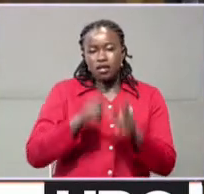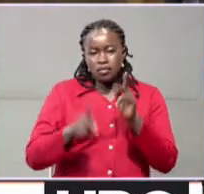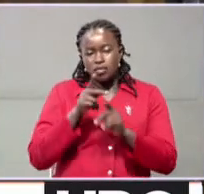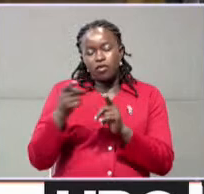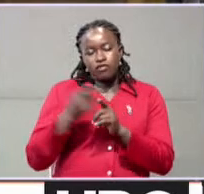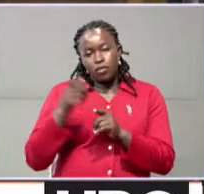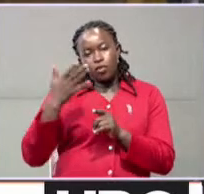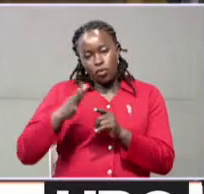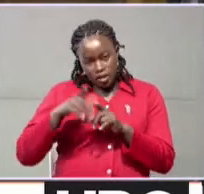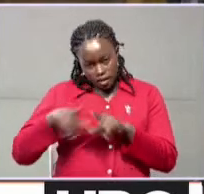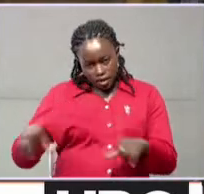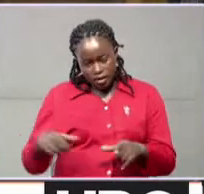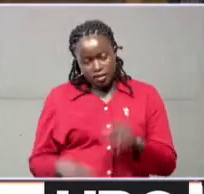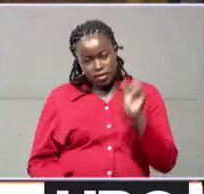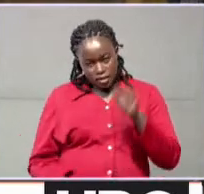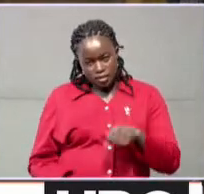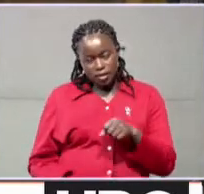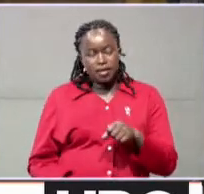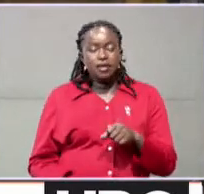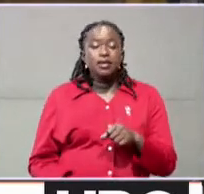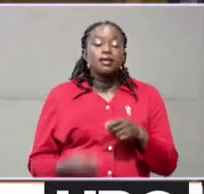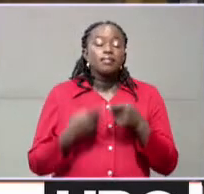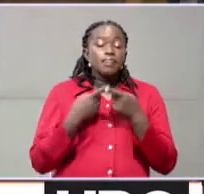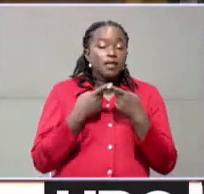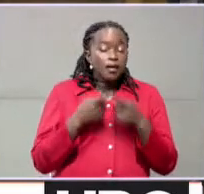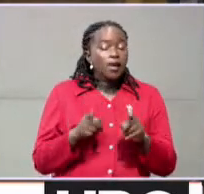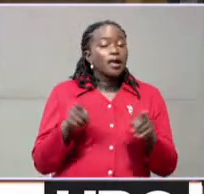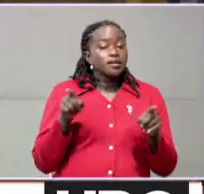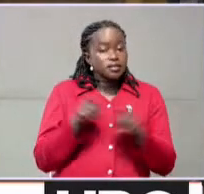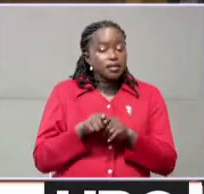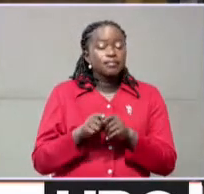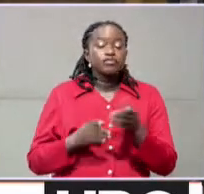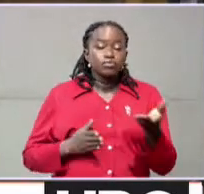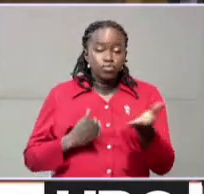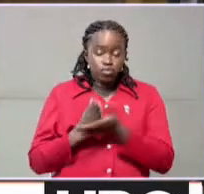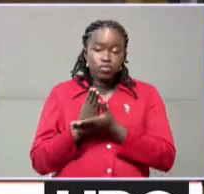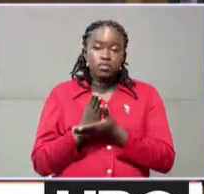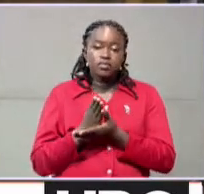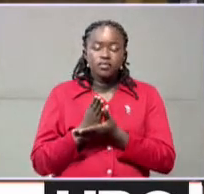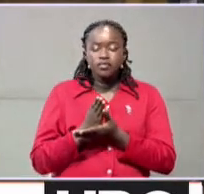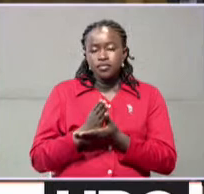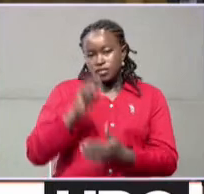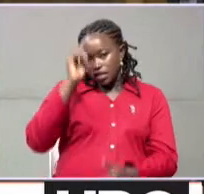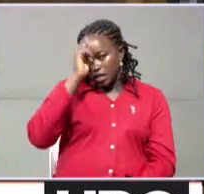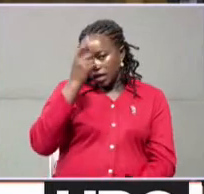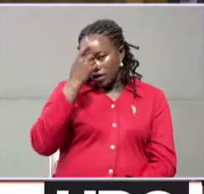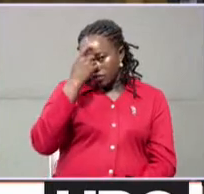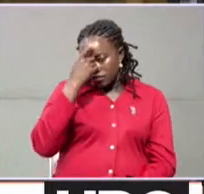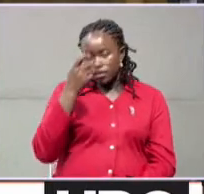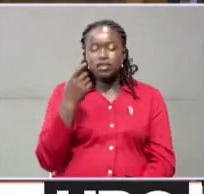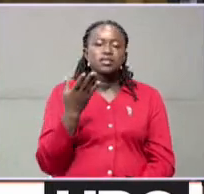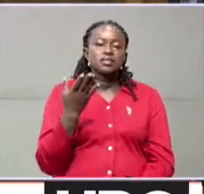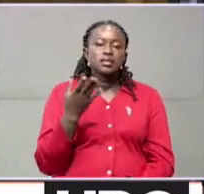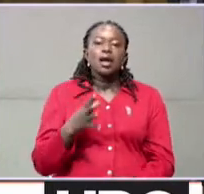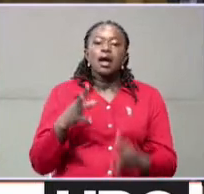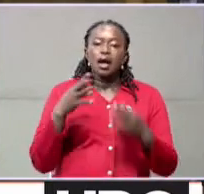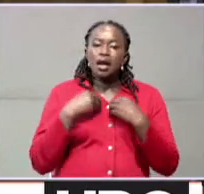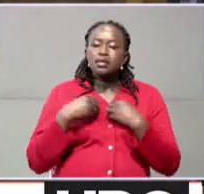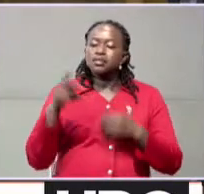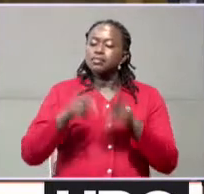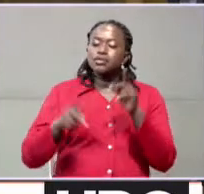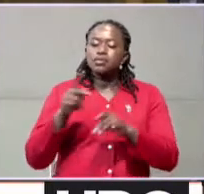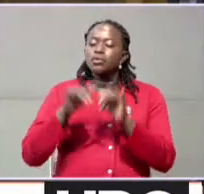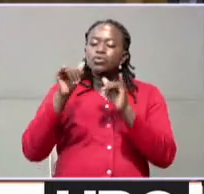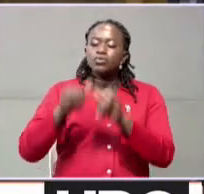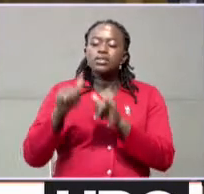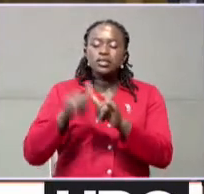wetlands however it is also true that government led people to settle